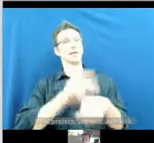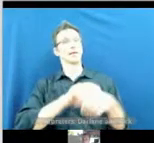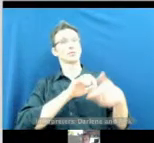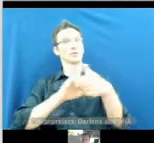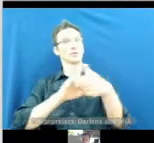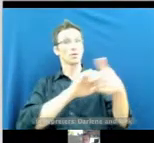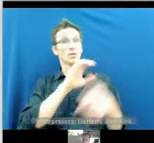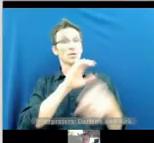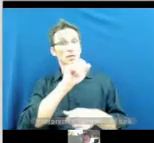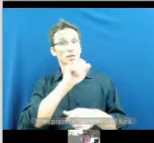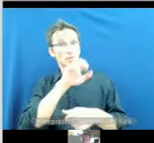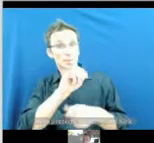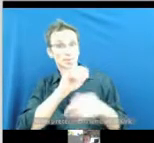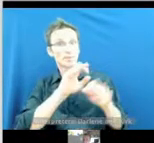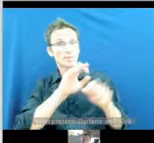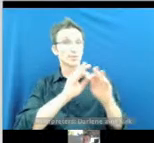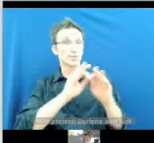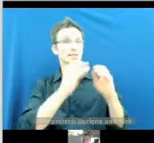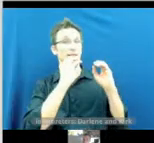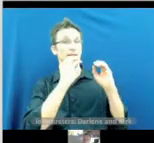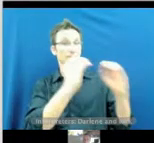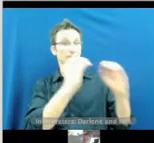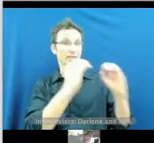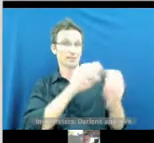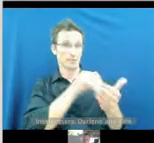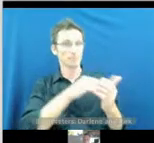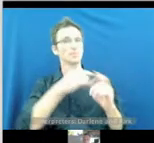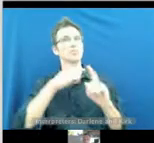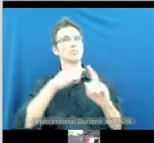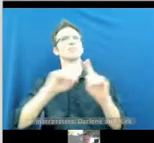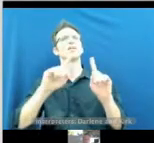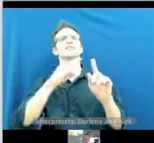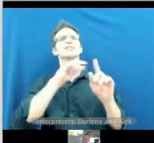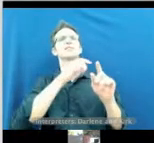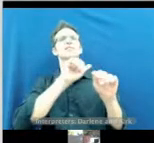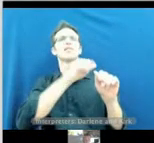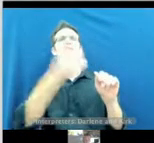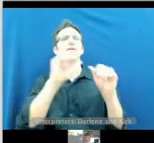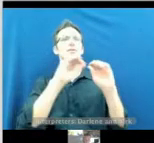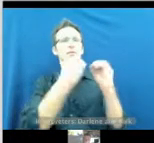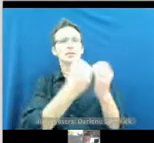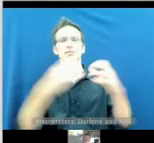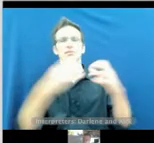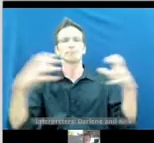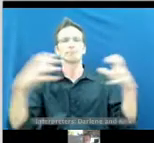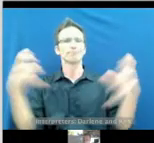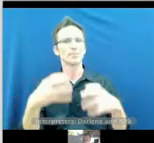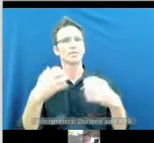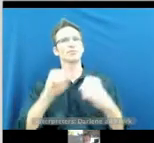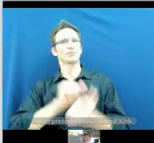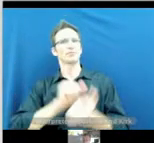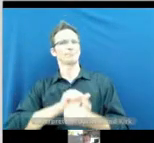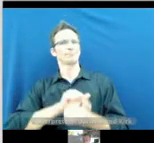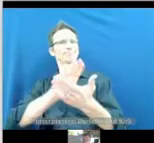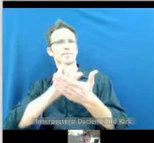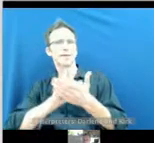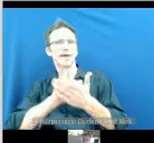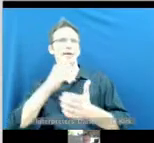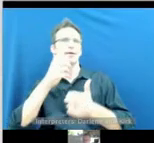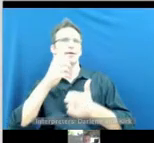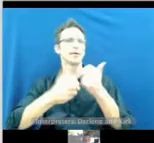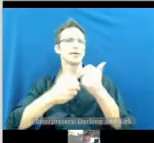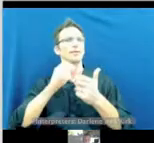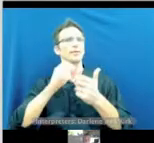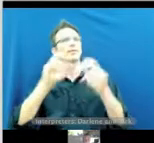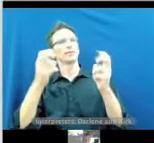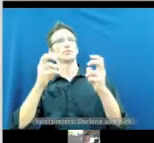Education Centers, and different partners came together to address this issue on more of a global sort of level. And from